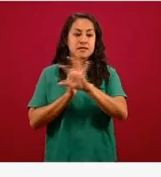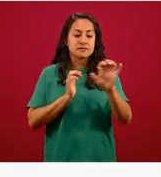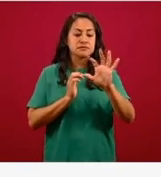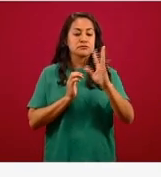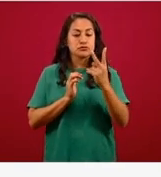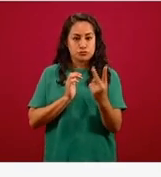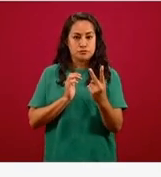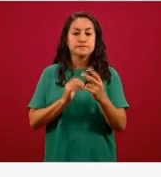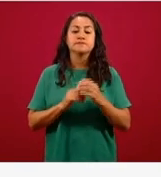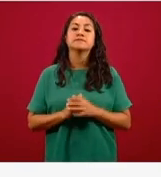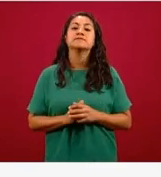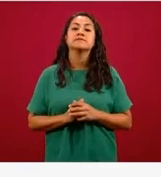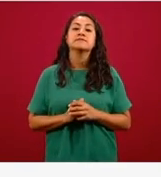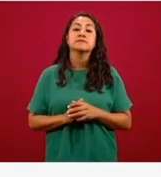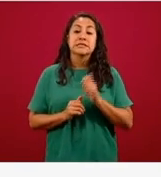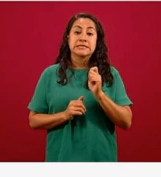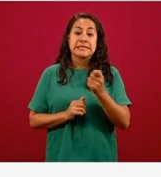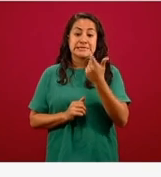We have